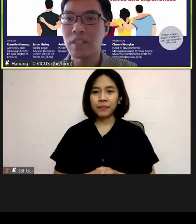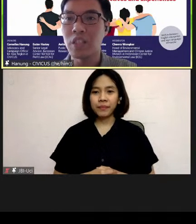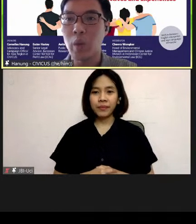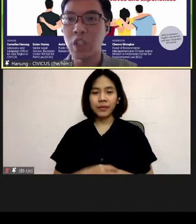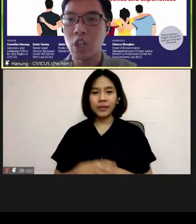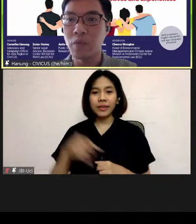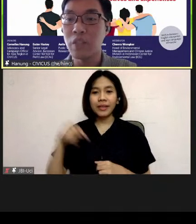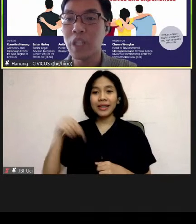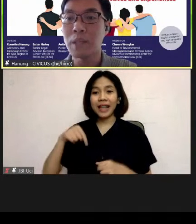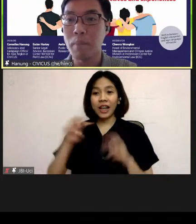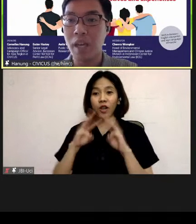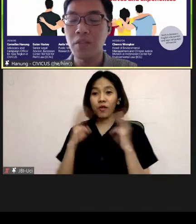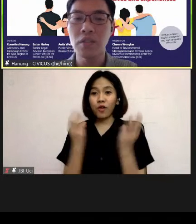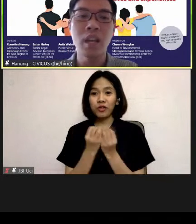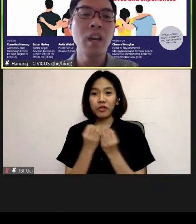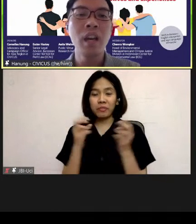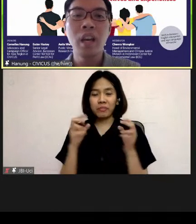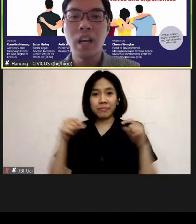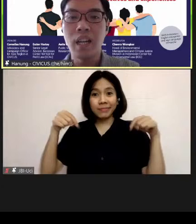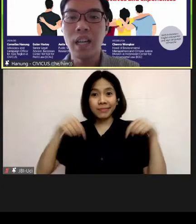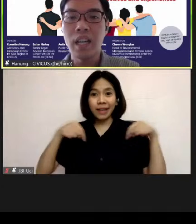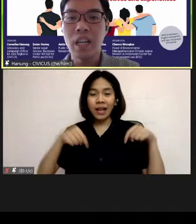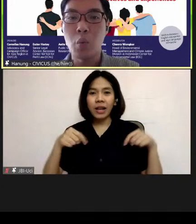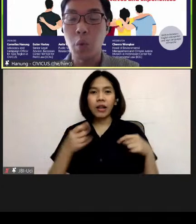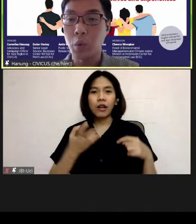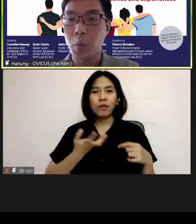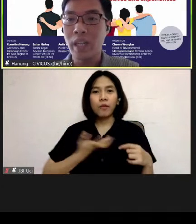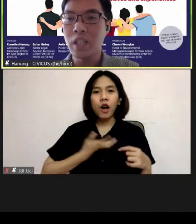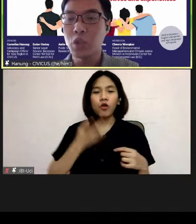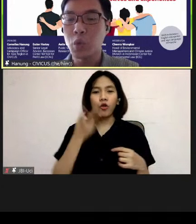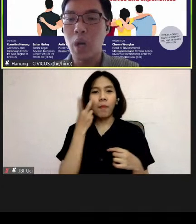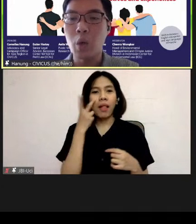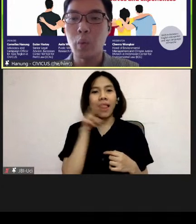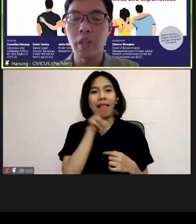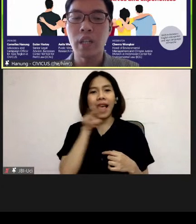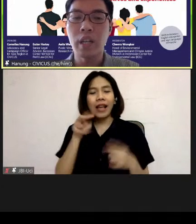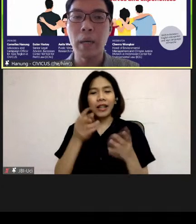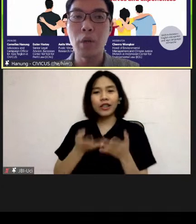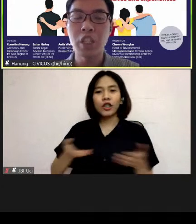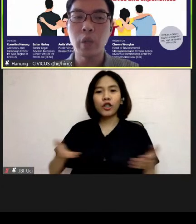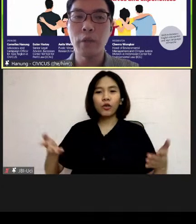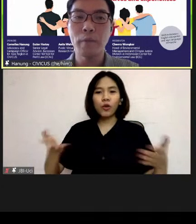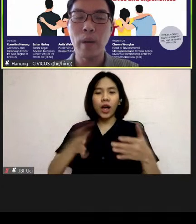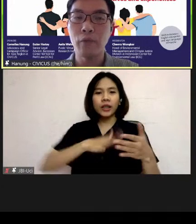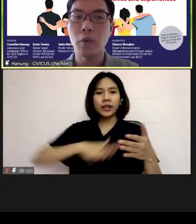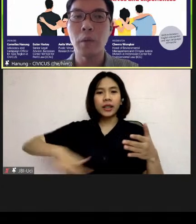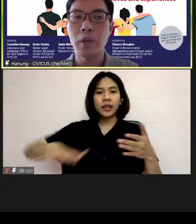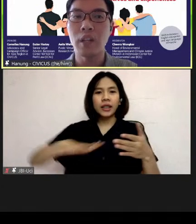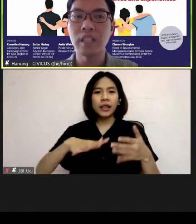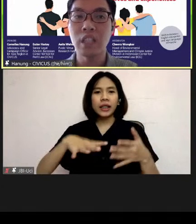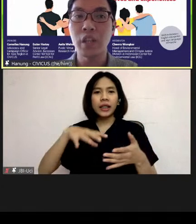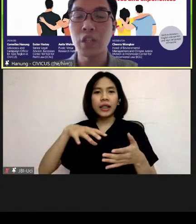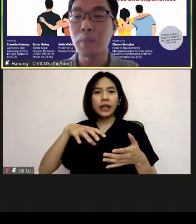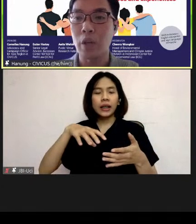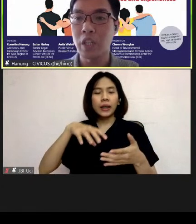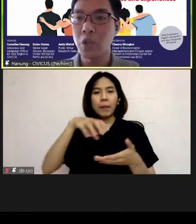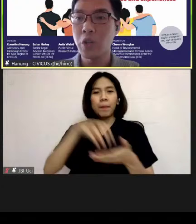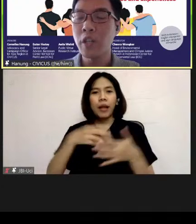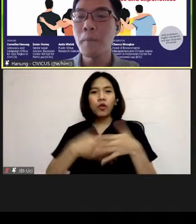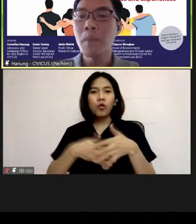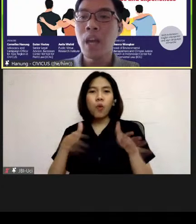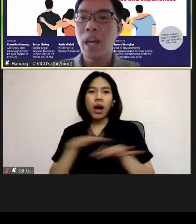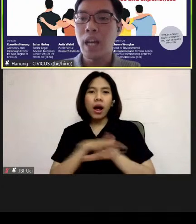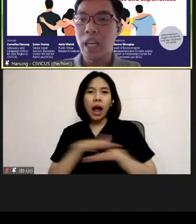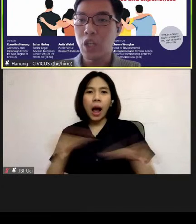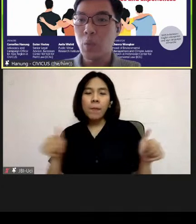the situation of civic space worldwide through our monitoring platform called Civicus